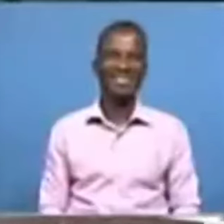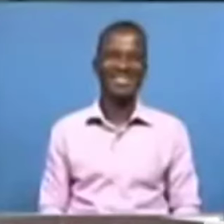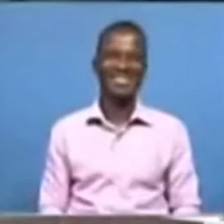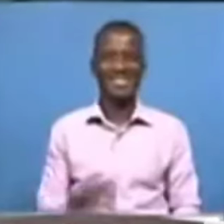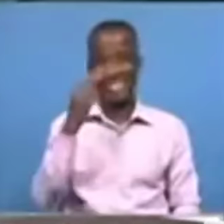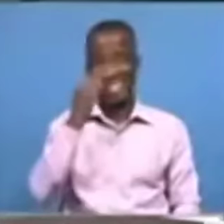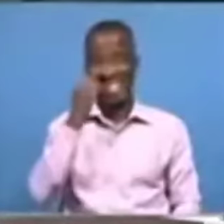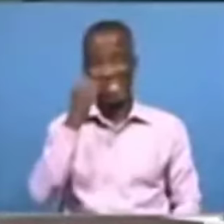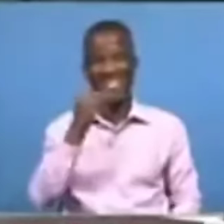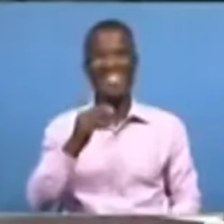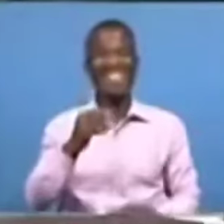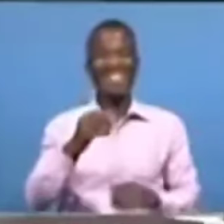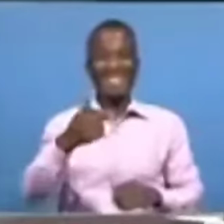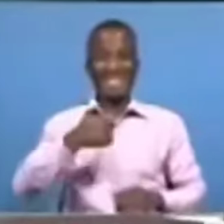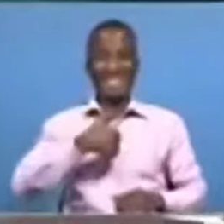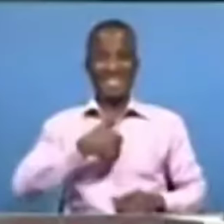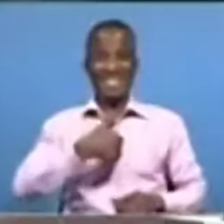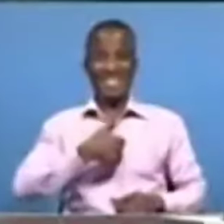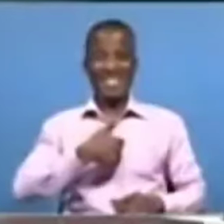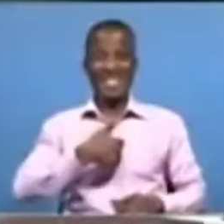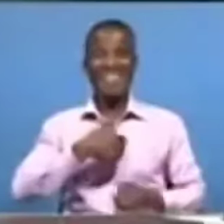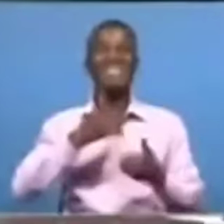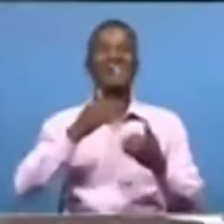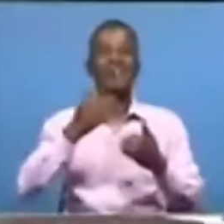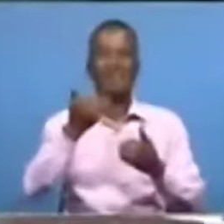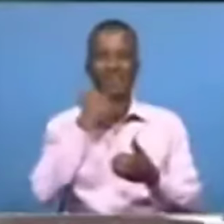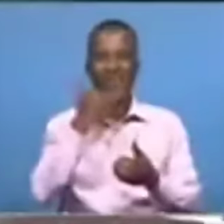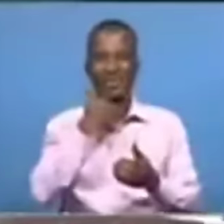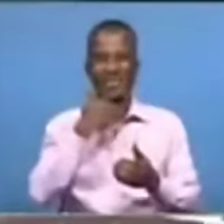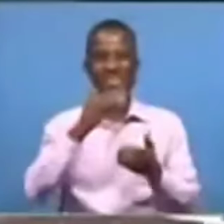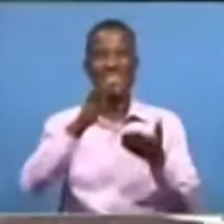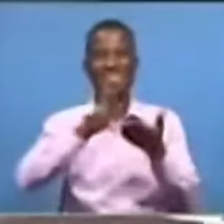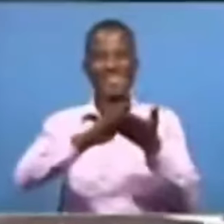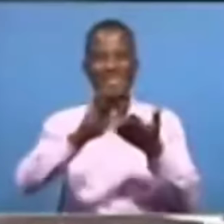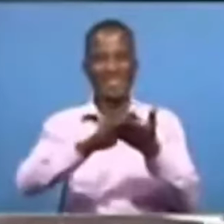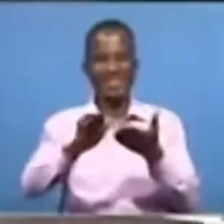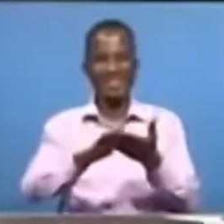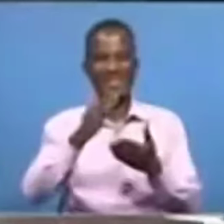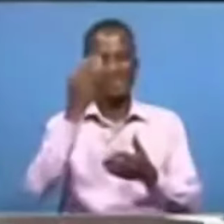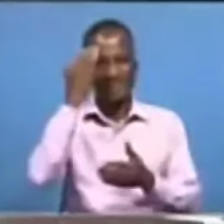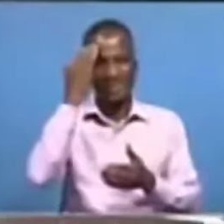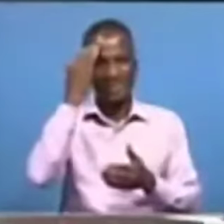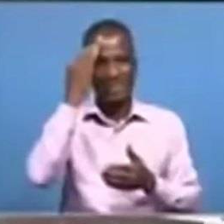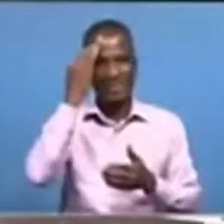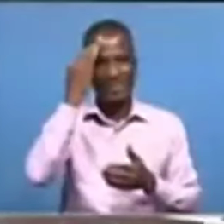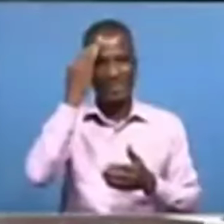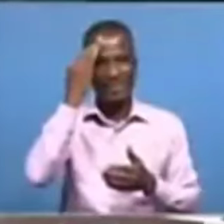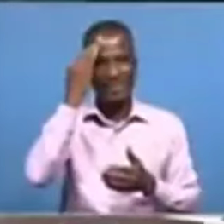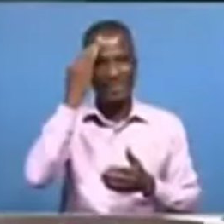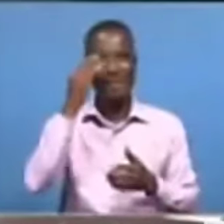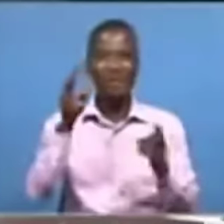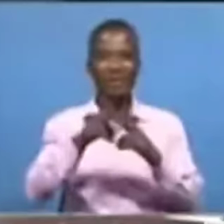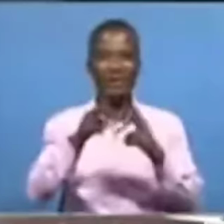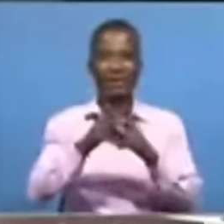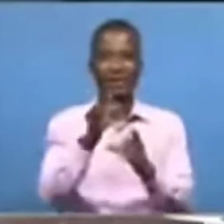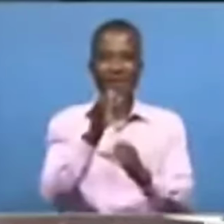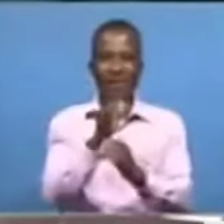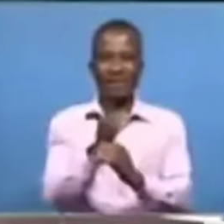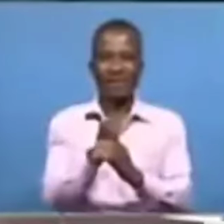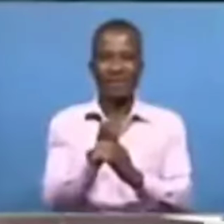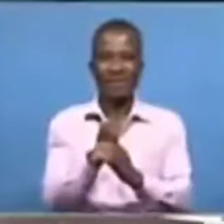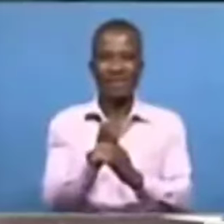So you take the pegative so that you don't complicate the constipation. So I'm being very careful that the pegative